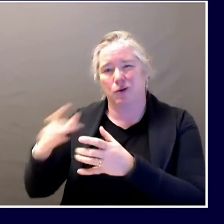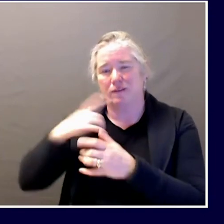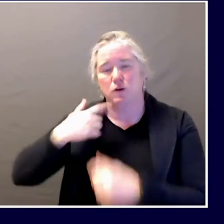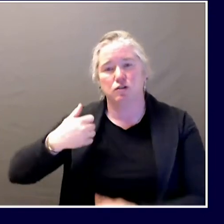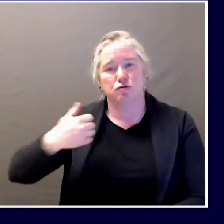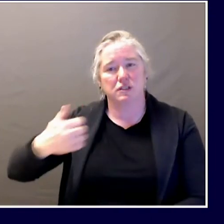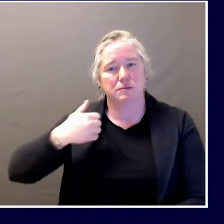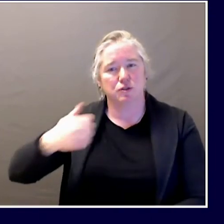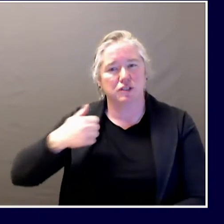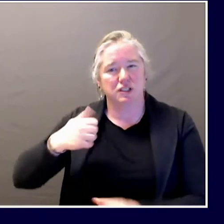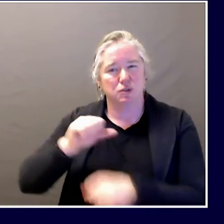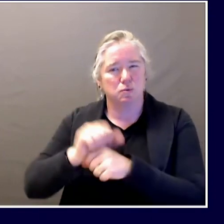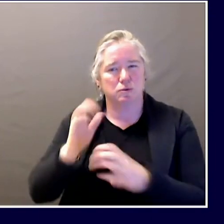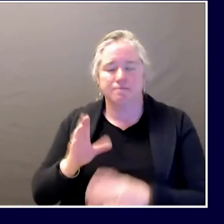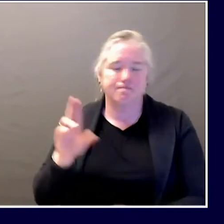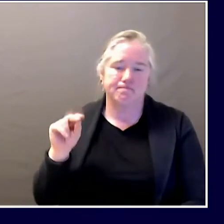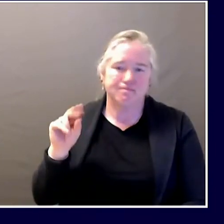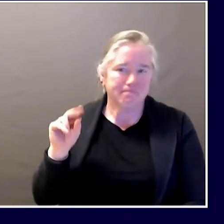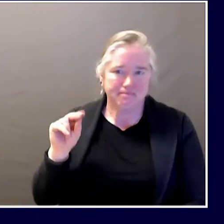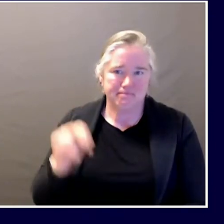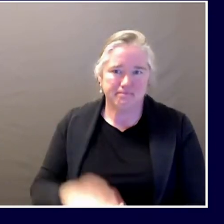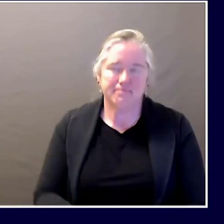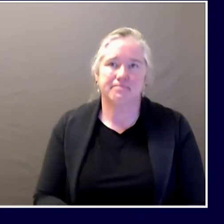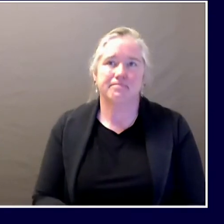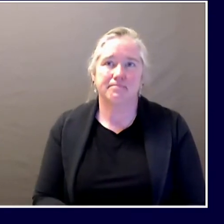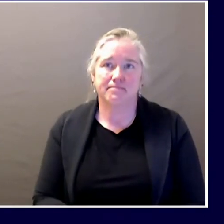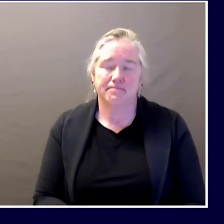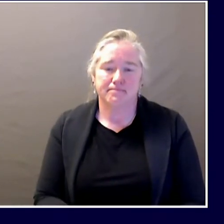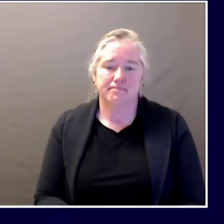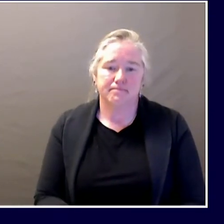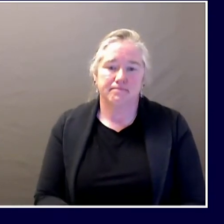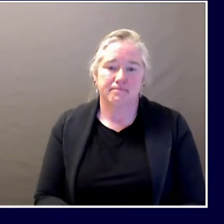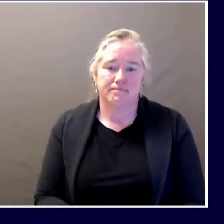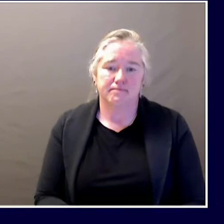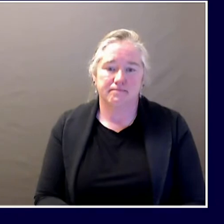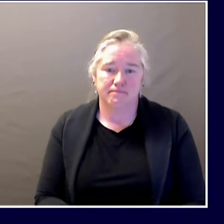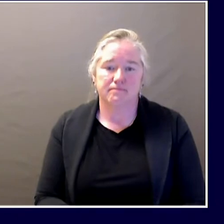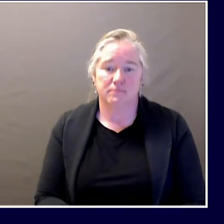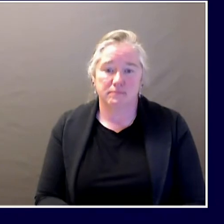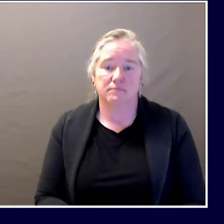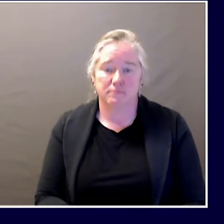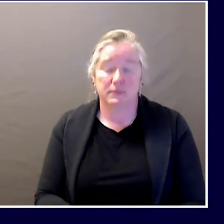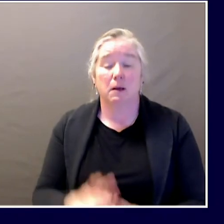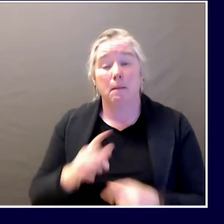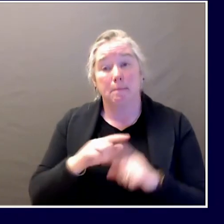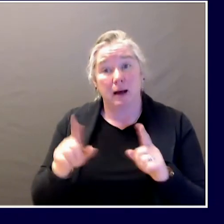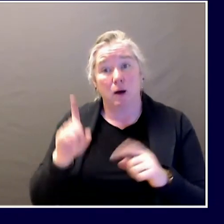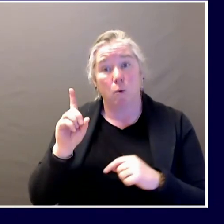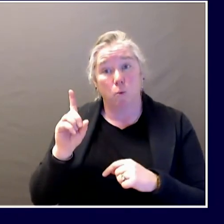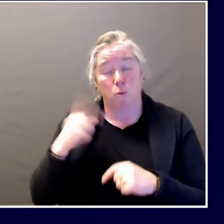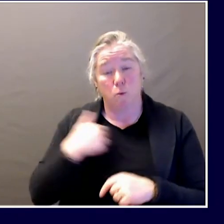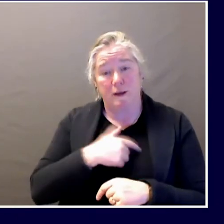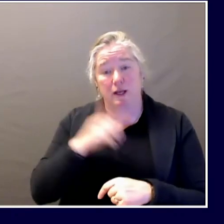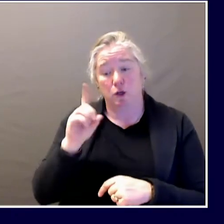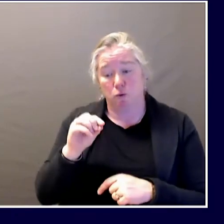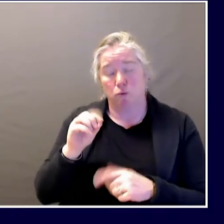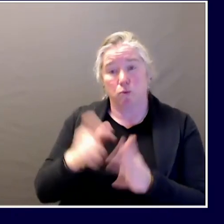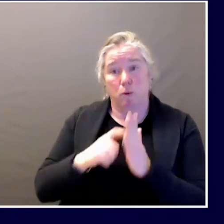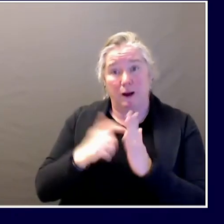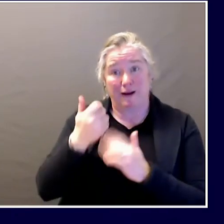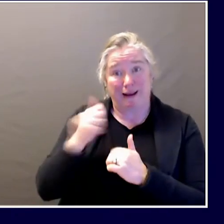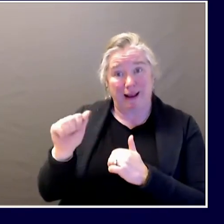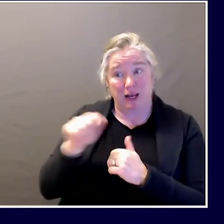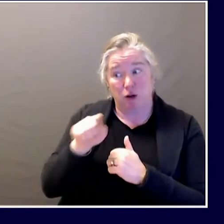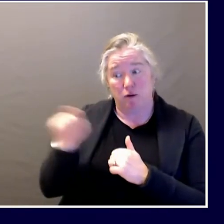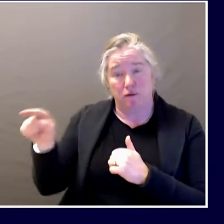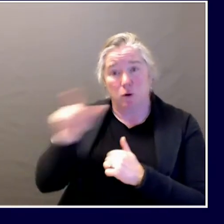of all different types. All that said, we do require that any of the drivers and any of the